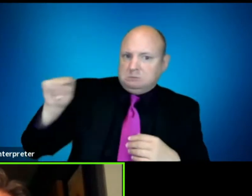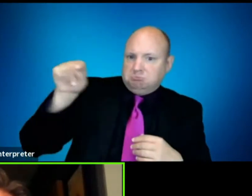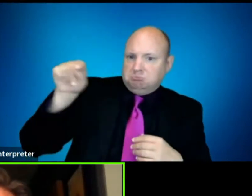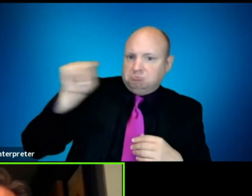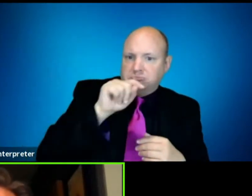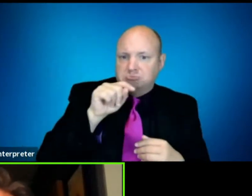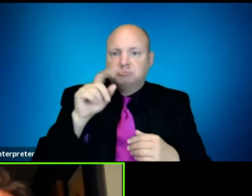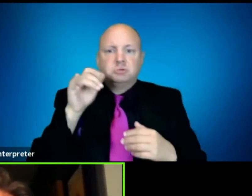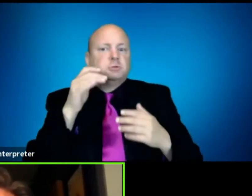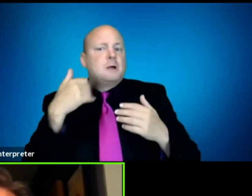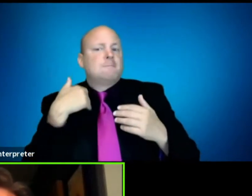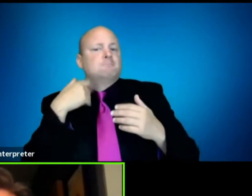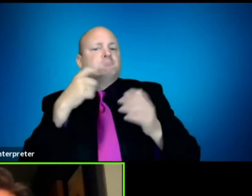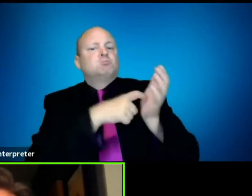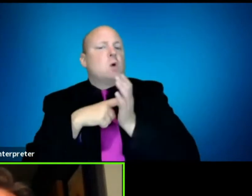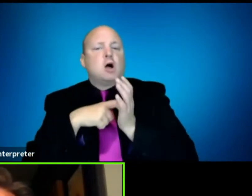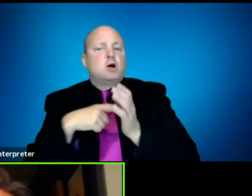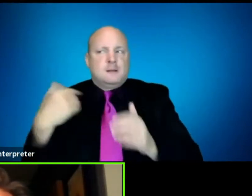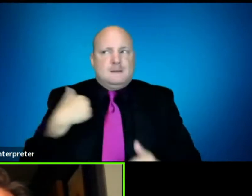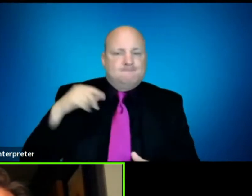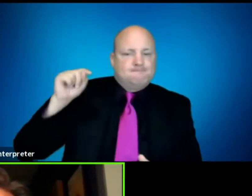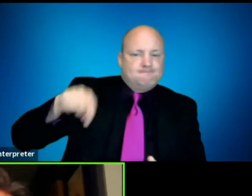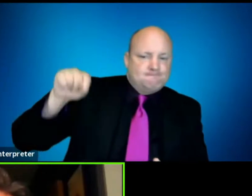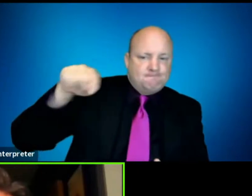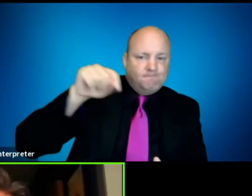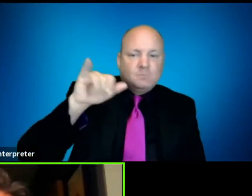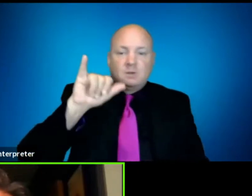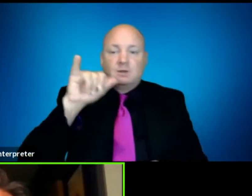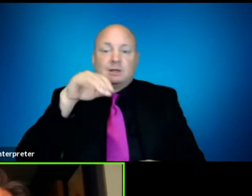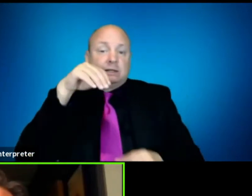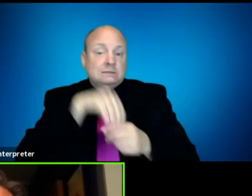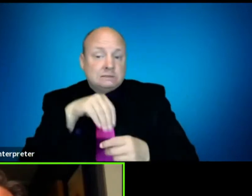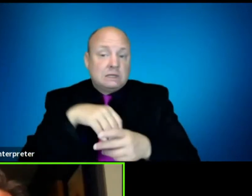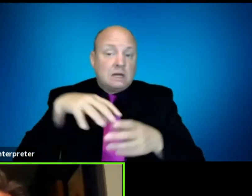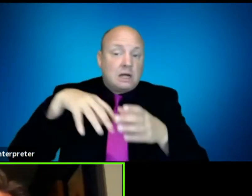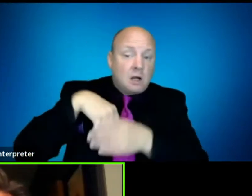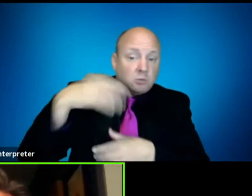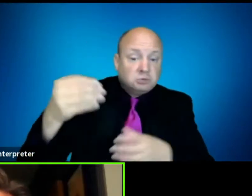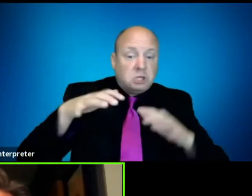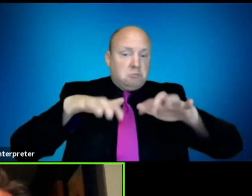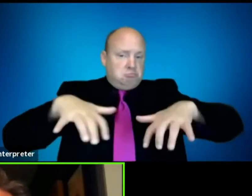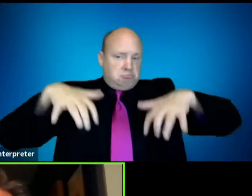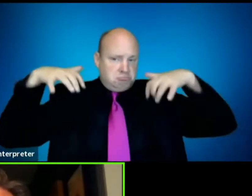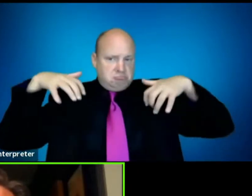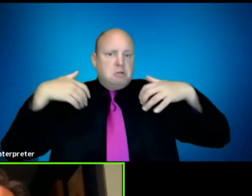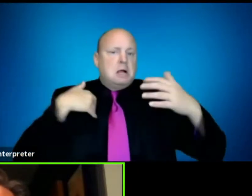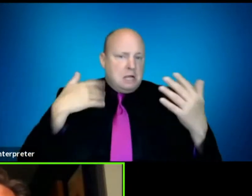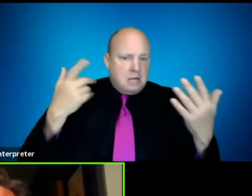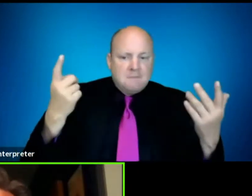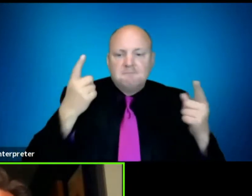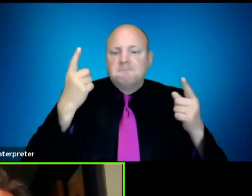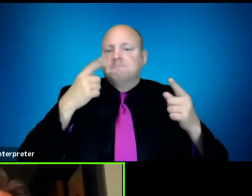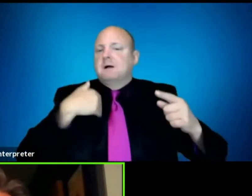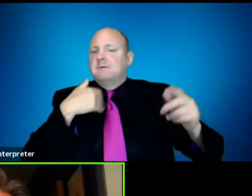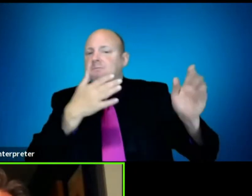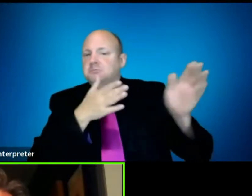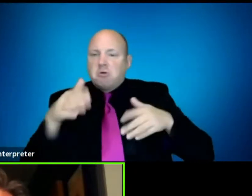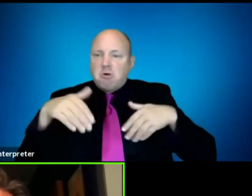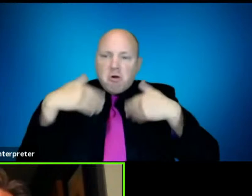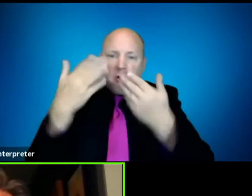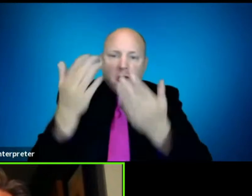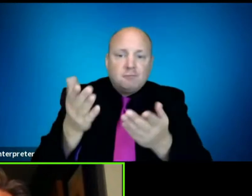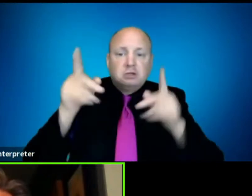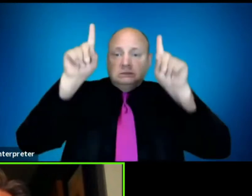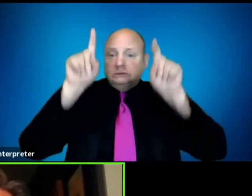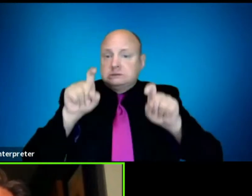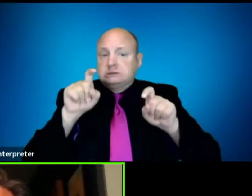place to assure masks are worn in indoor settings and outdoor crowded places. Many offer testing. Many are promoting vaccination for those who have not